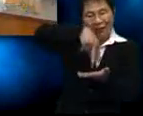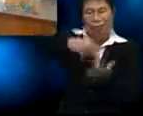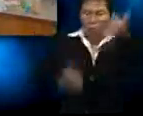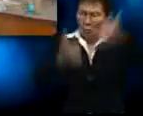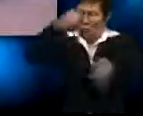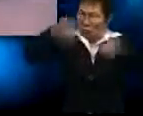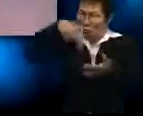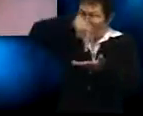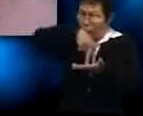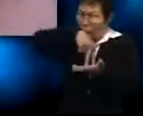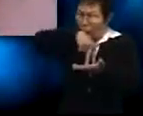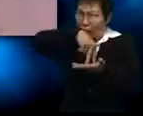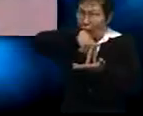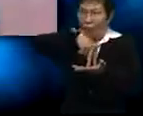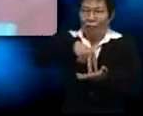not.